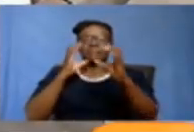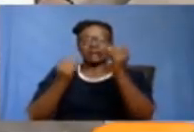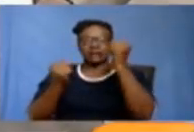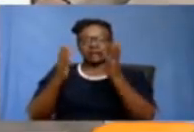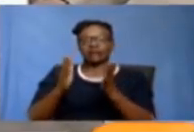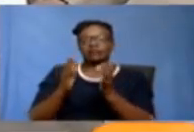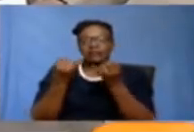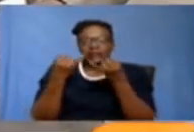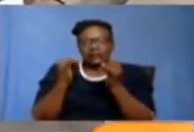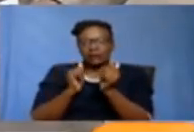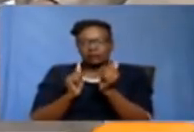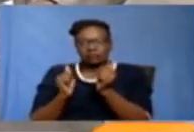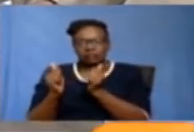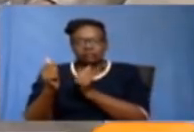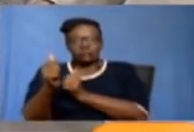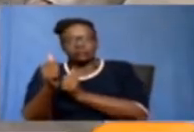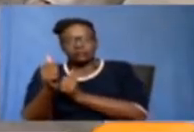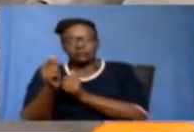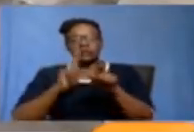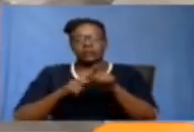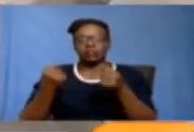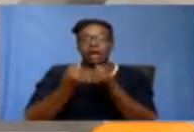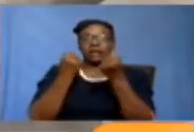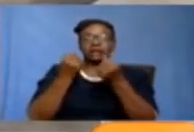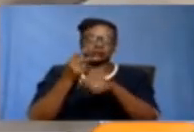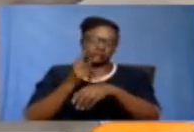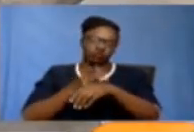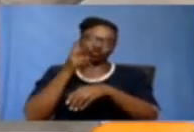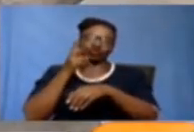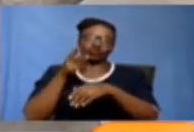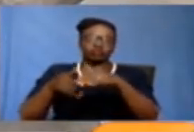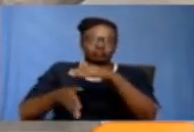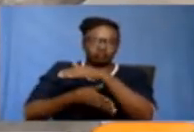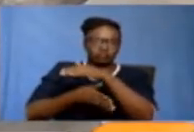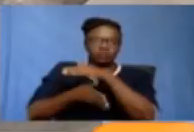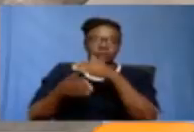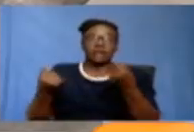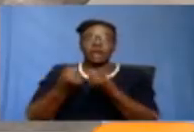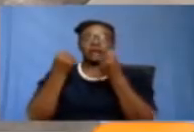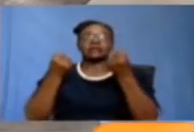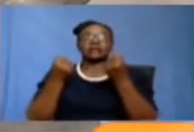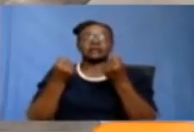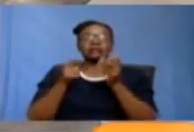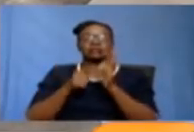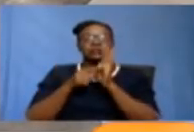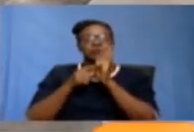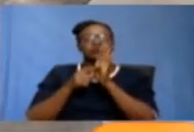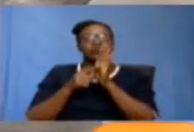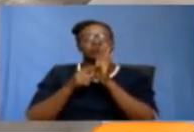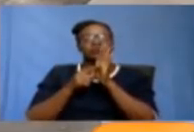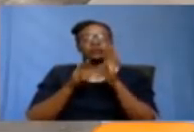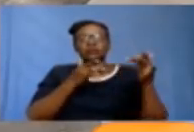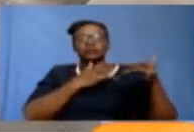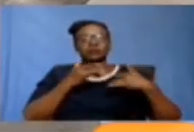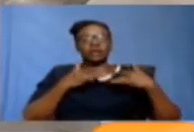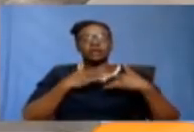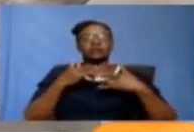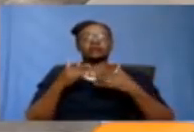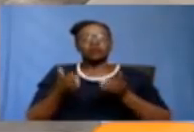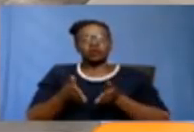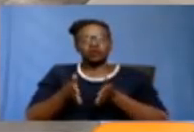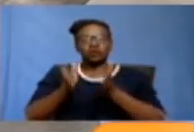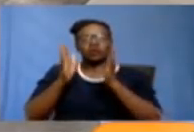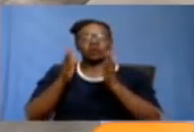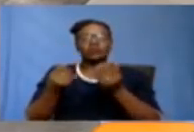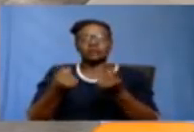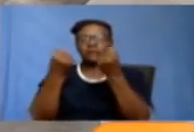another vehicle when the accident happened at around 2 a.m. The accident casts a spotlight on the rising number of road fatalities,